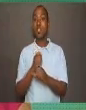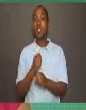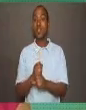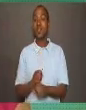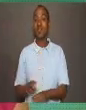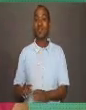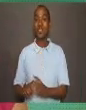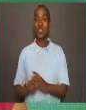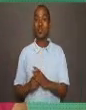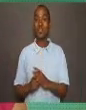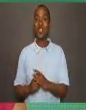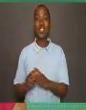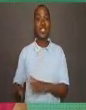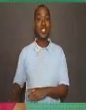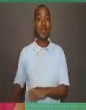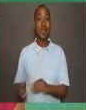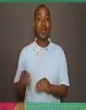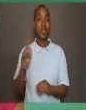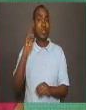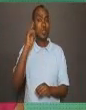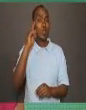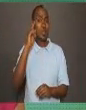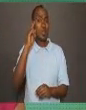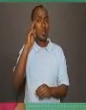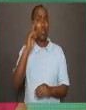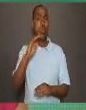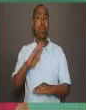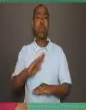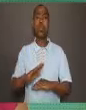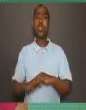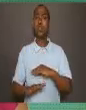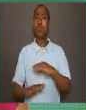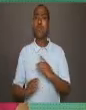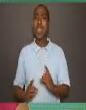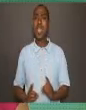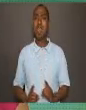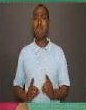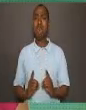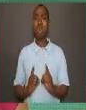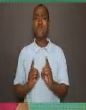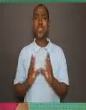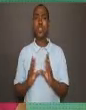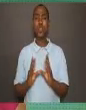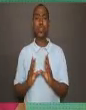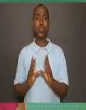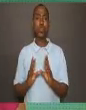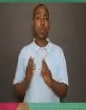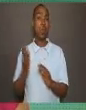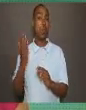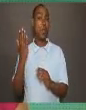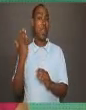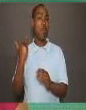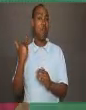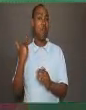Students, do you recall the process of diffusion from our studies in a